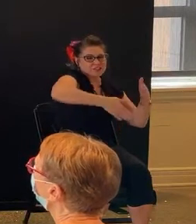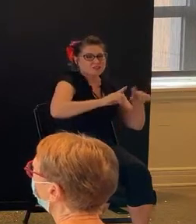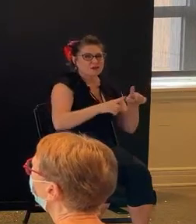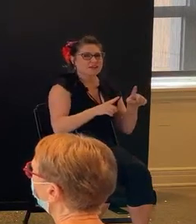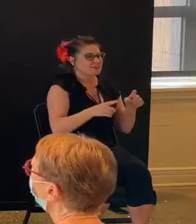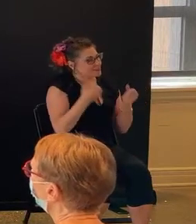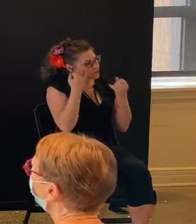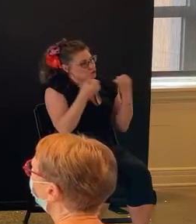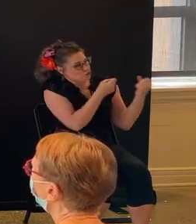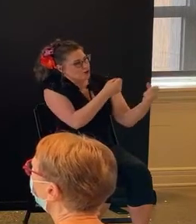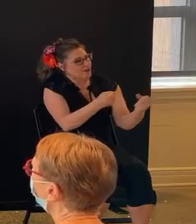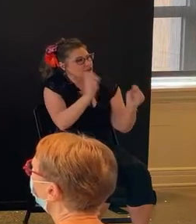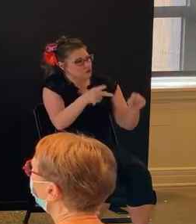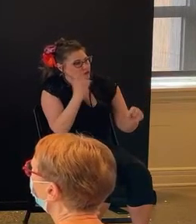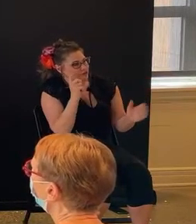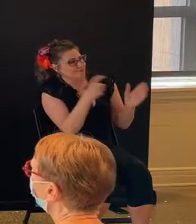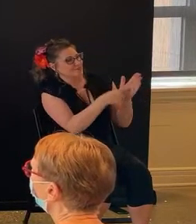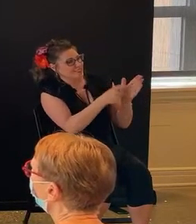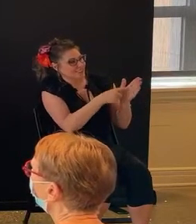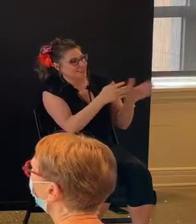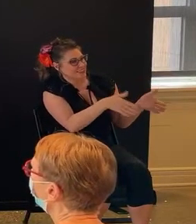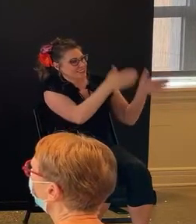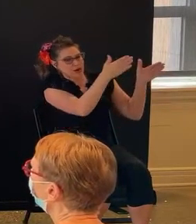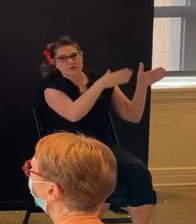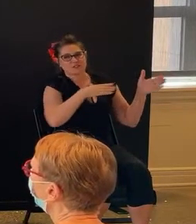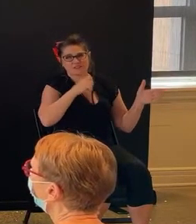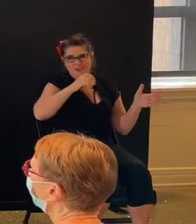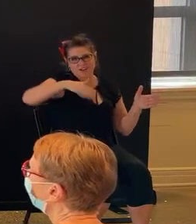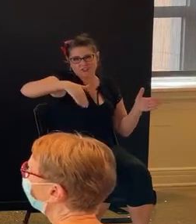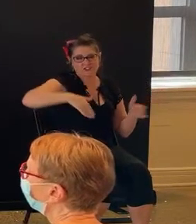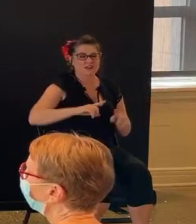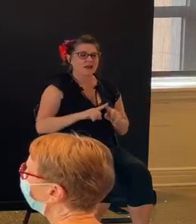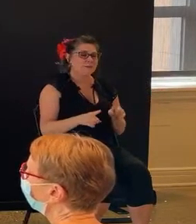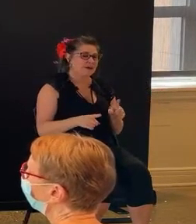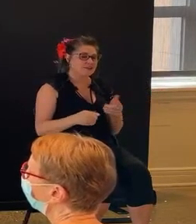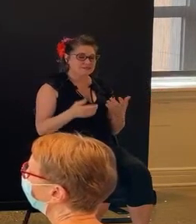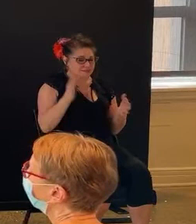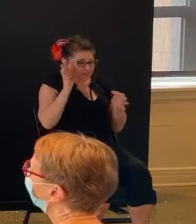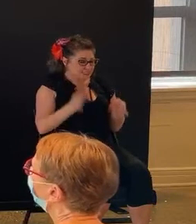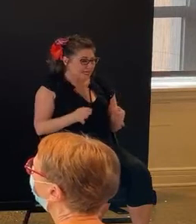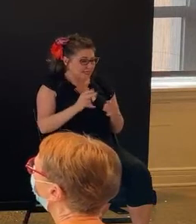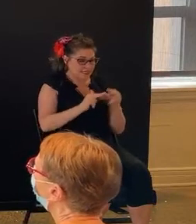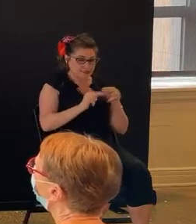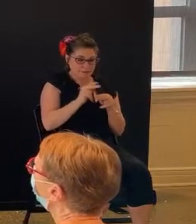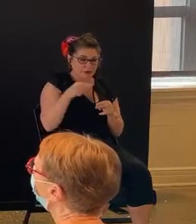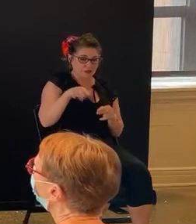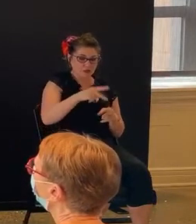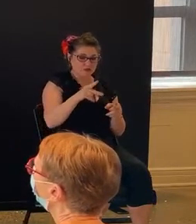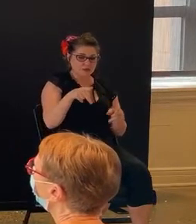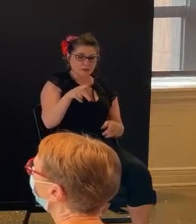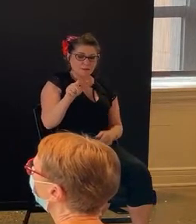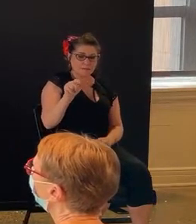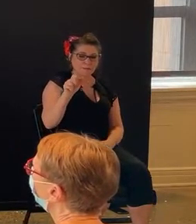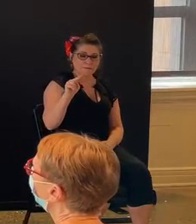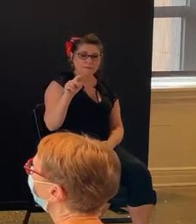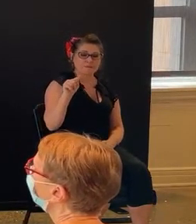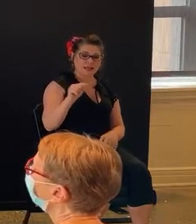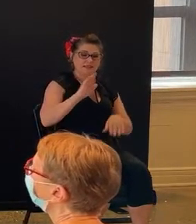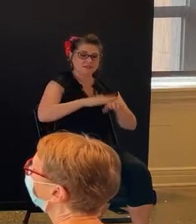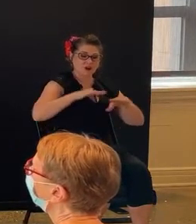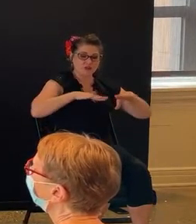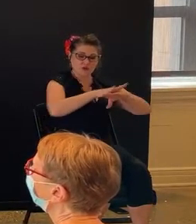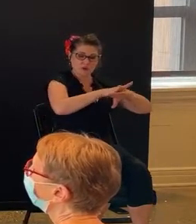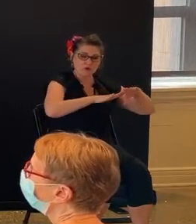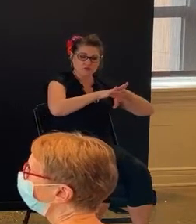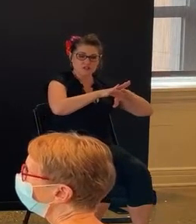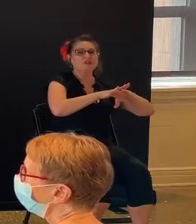from Olympia to the coast. And so the idea of building nuclear power plants near the coast sparked